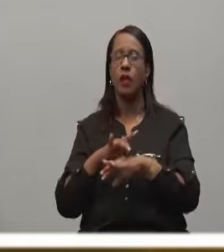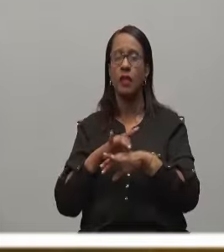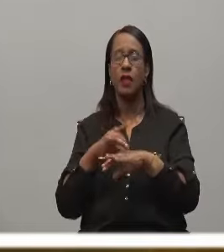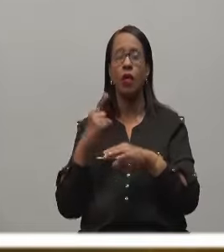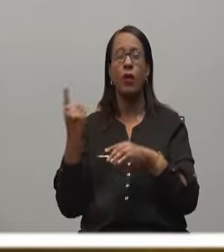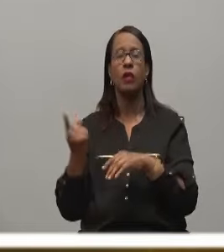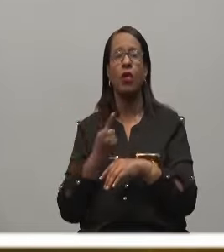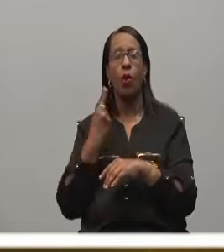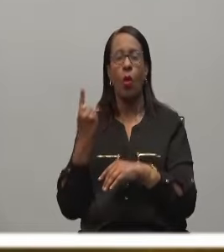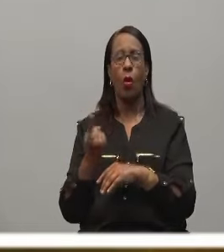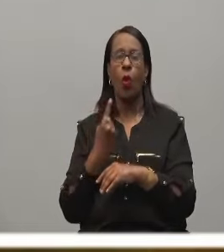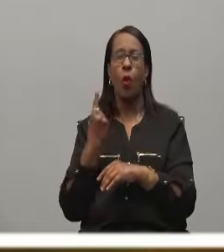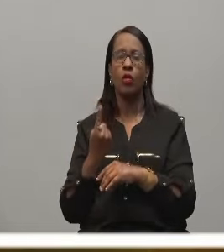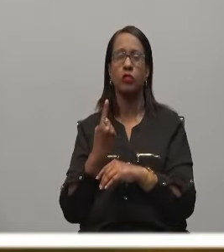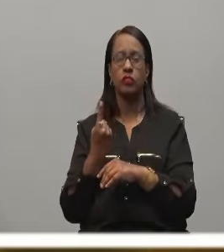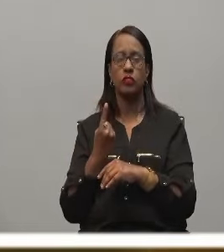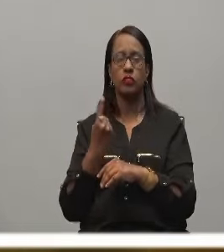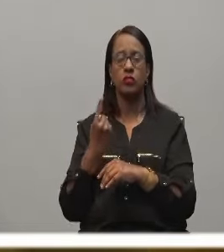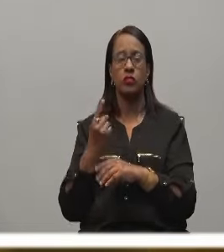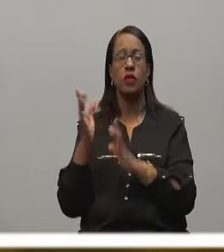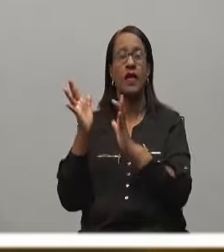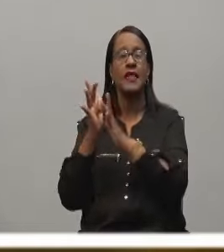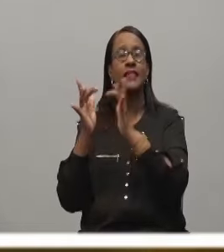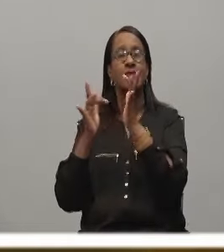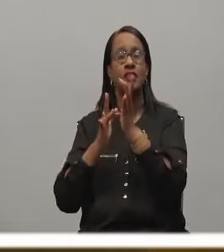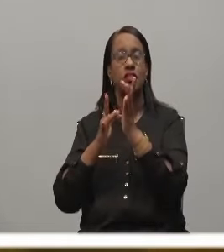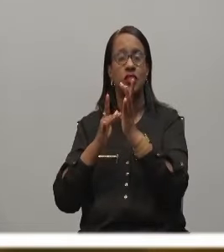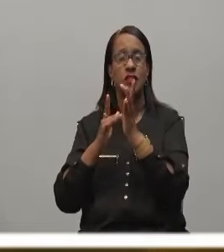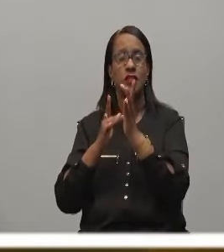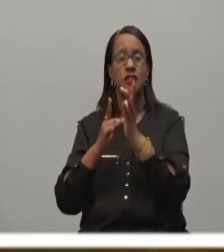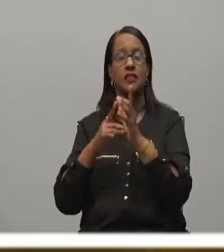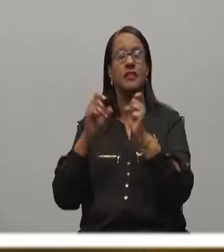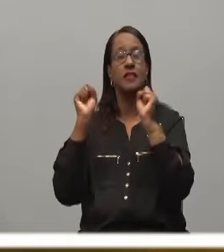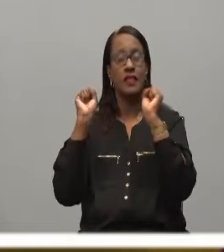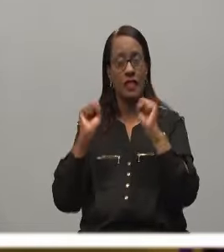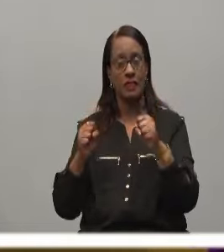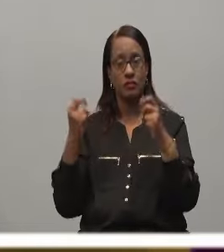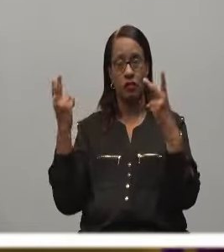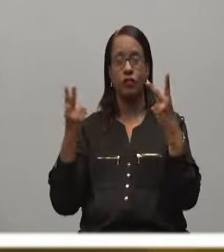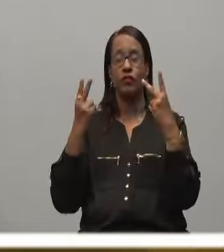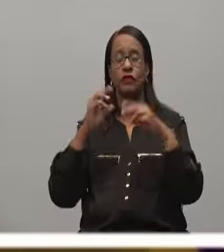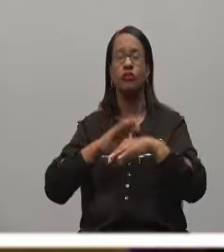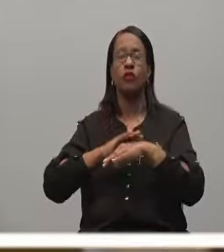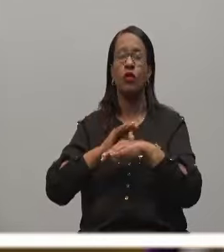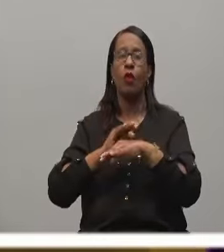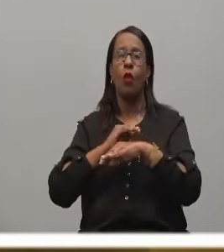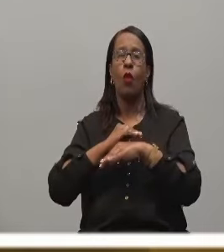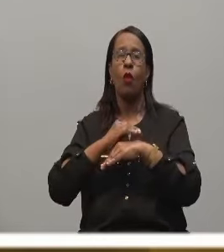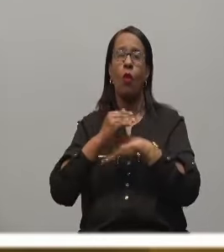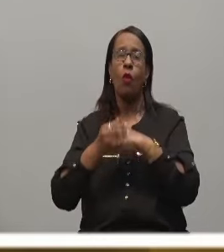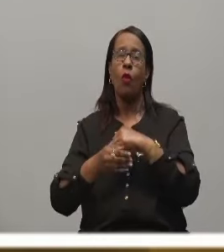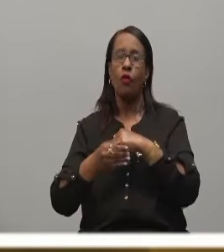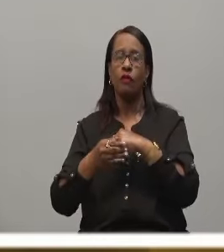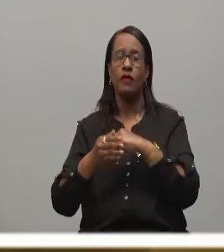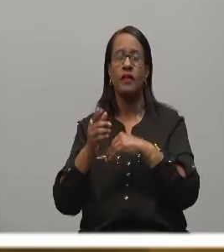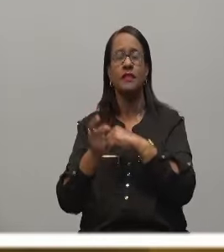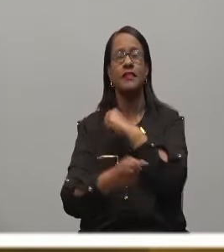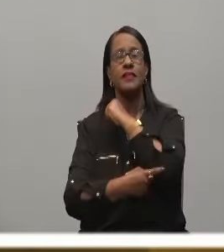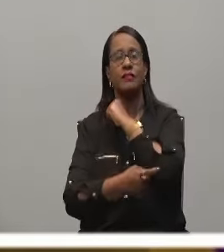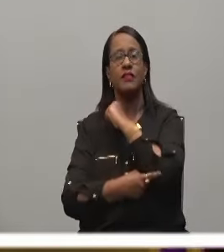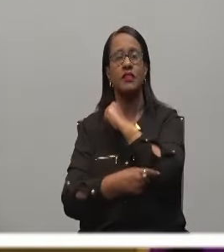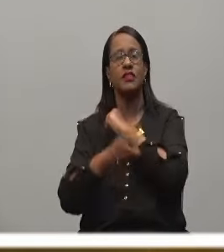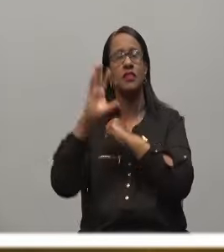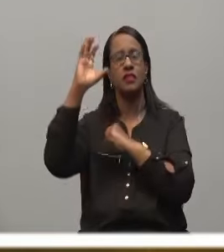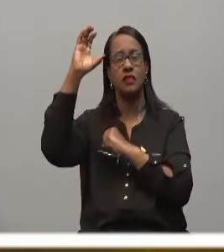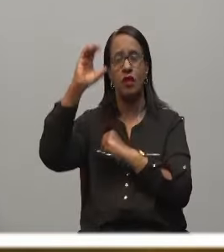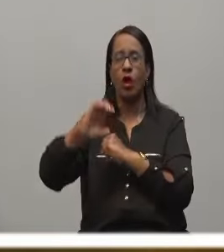also have that one who had overcome temptation up to death, death on a cross, who's sitting